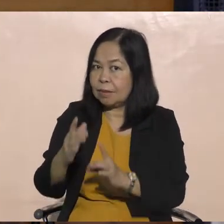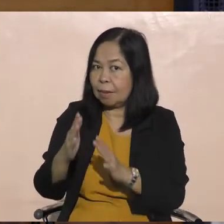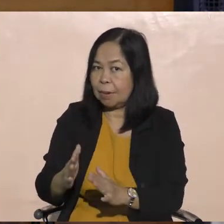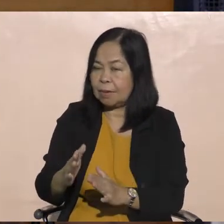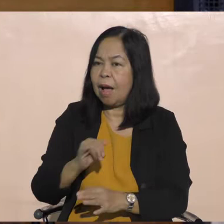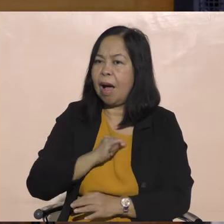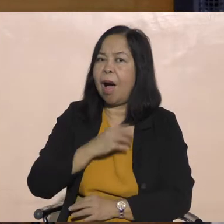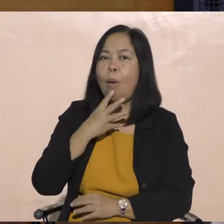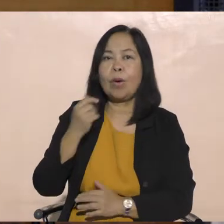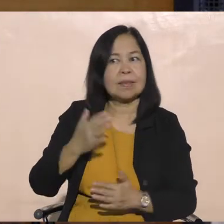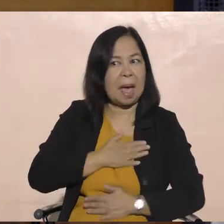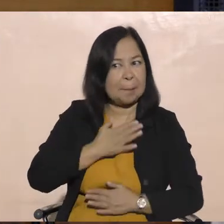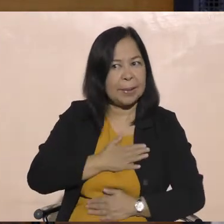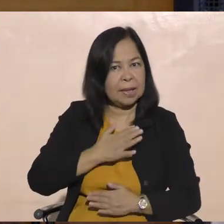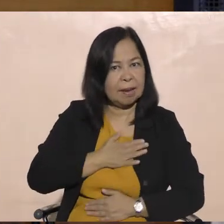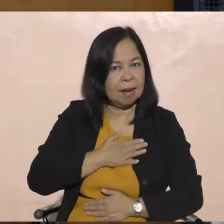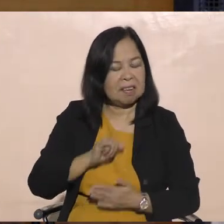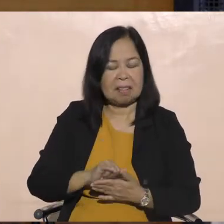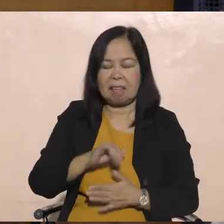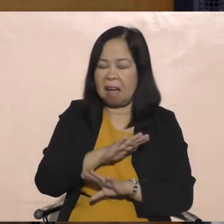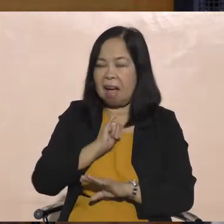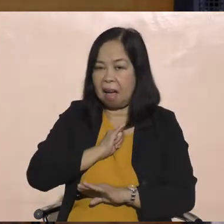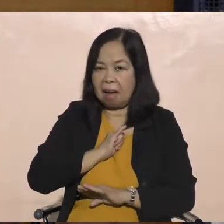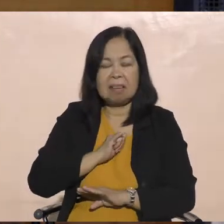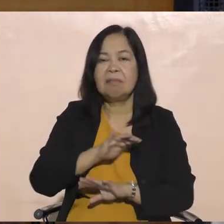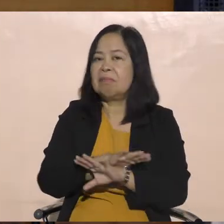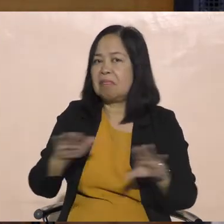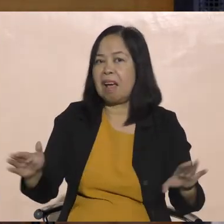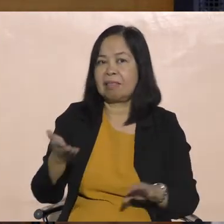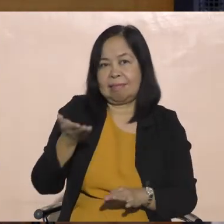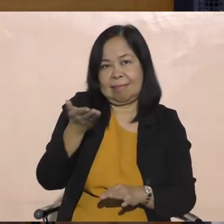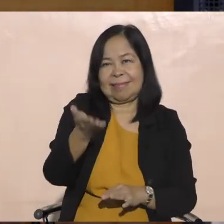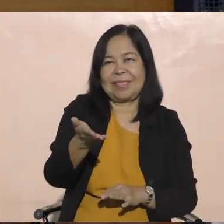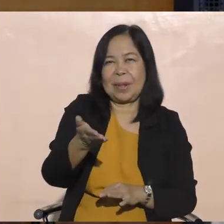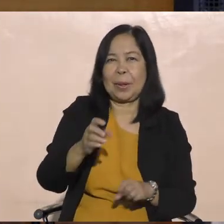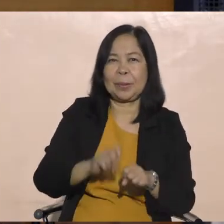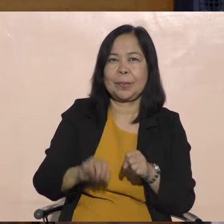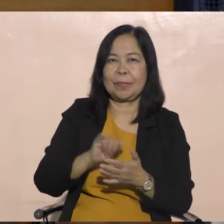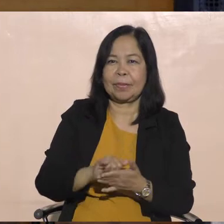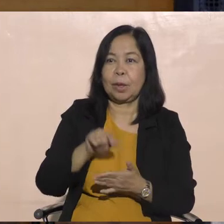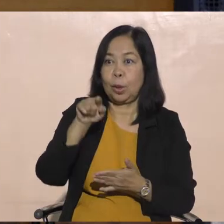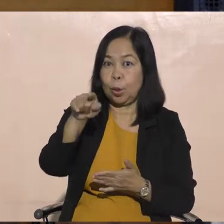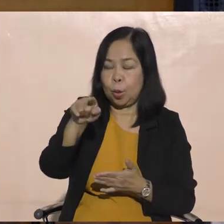was glad I was not there so that you may believe."